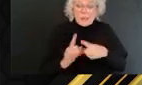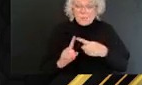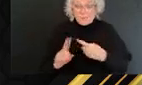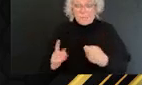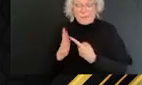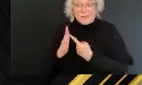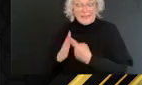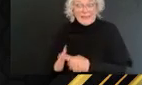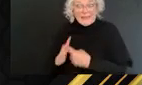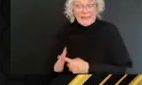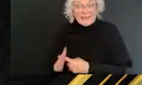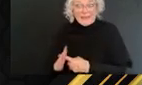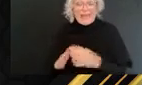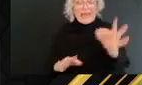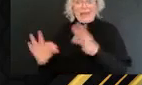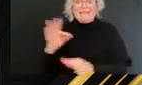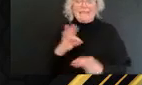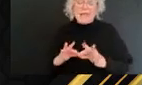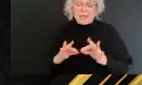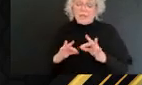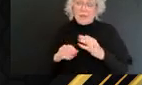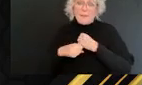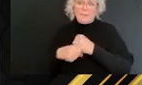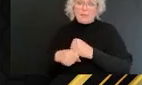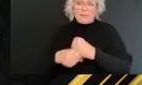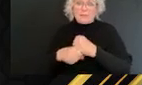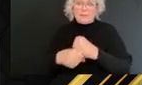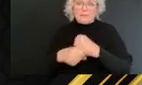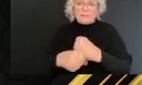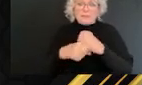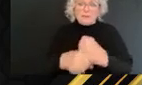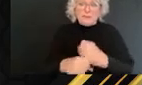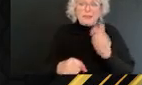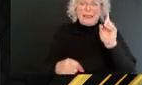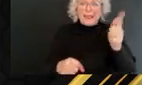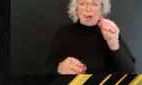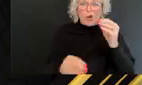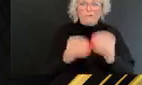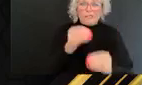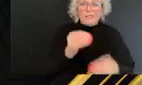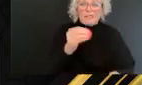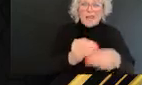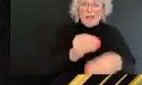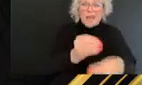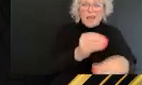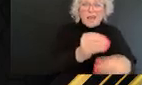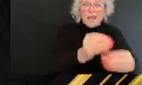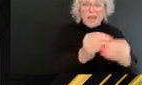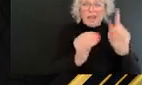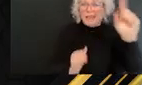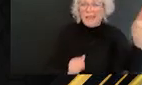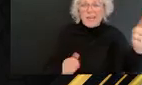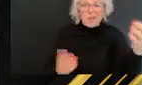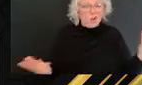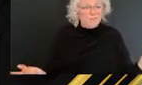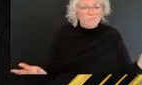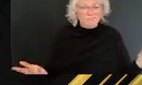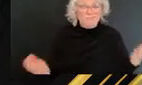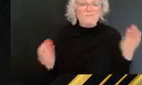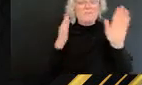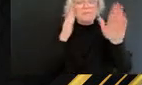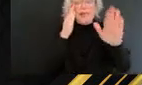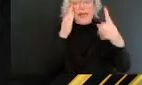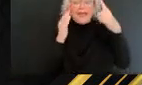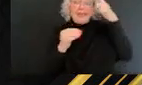the outset rather than make changes and patches to a product later. It's much more